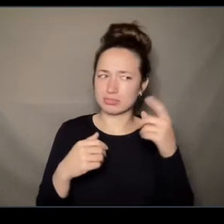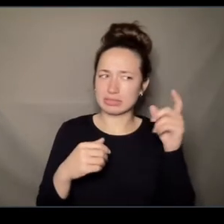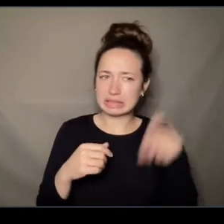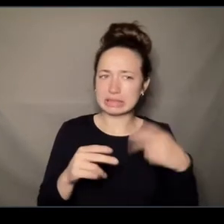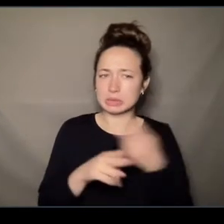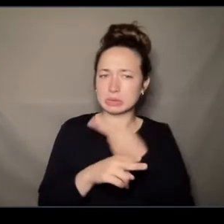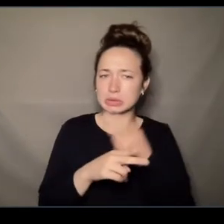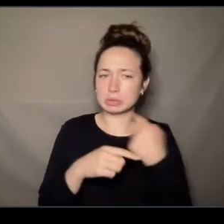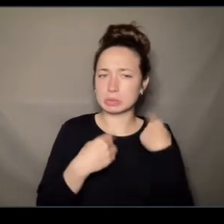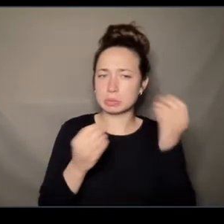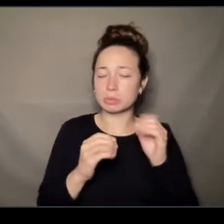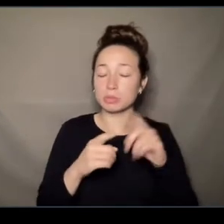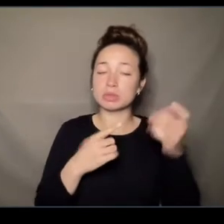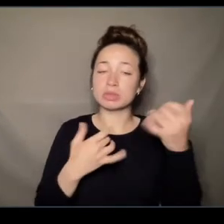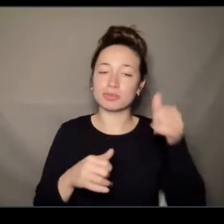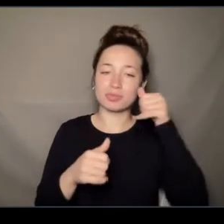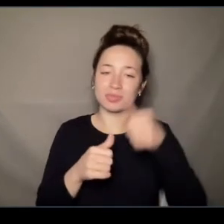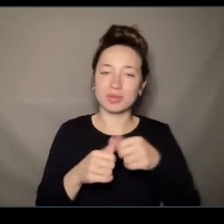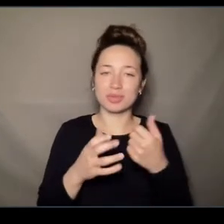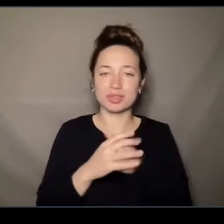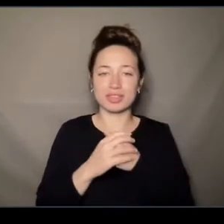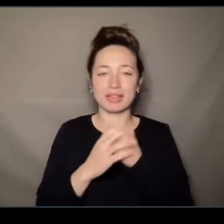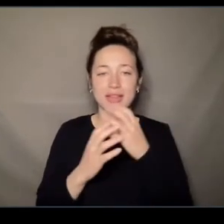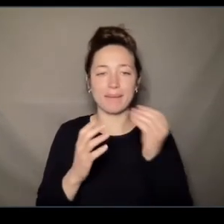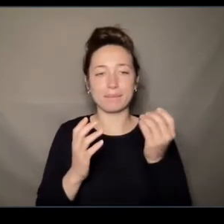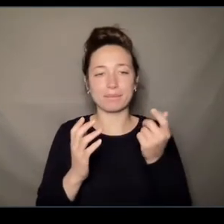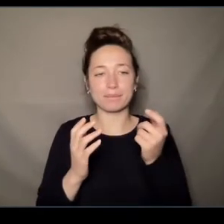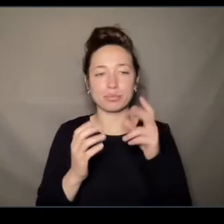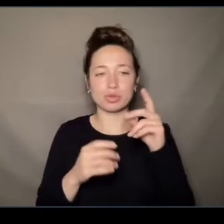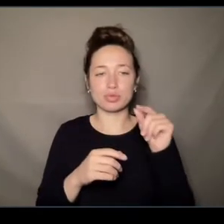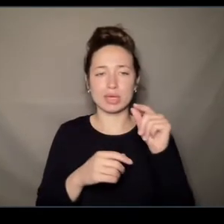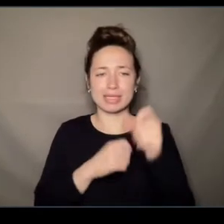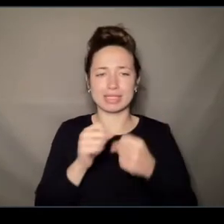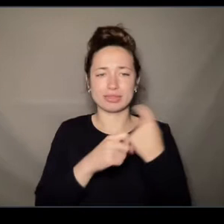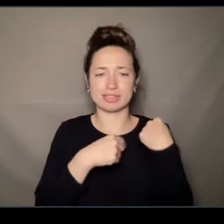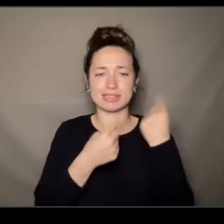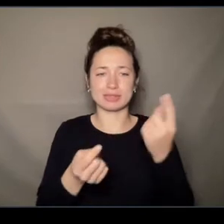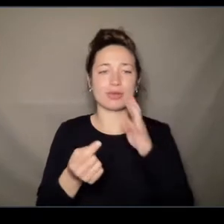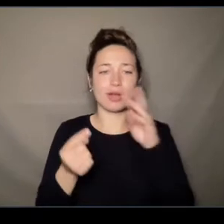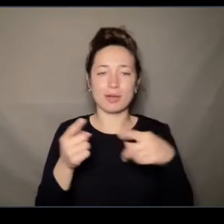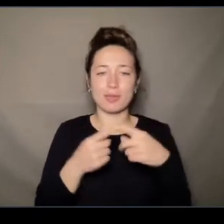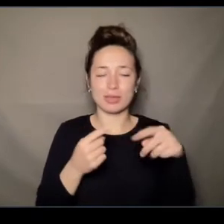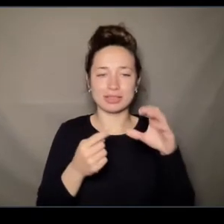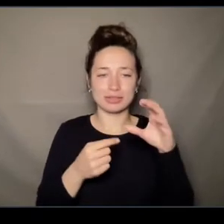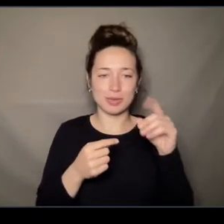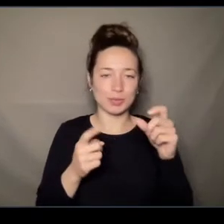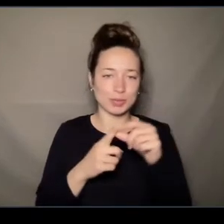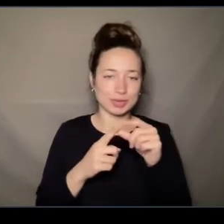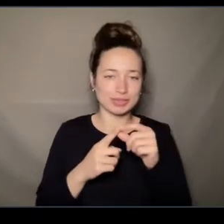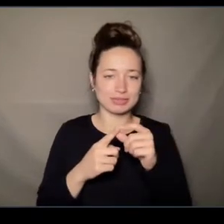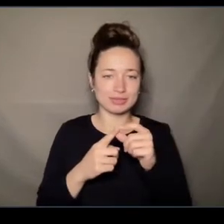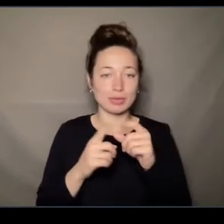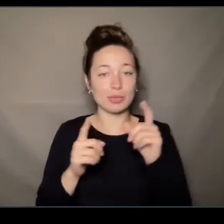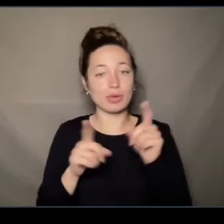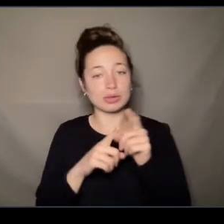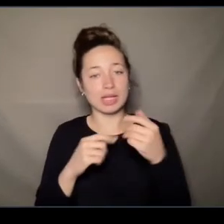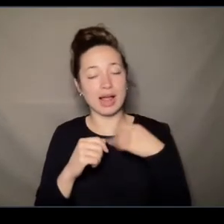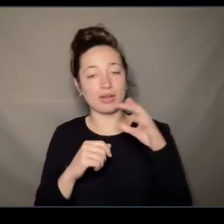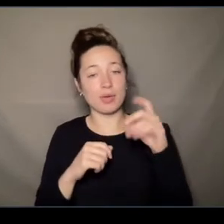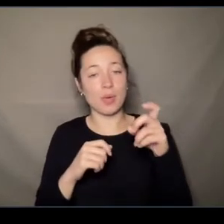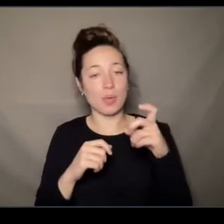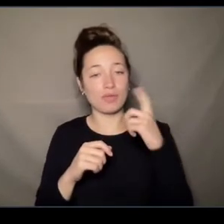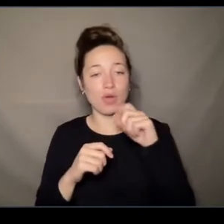it, but they still remember. And it's been 20 years since we taught them those code words. We also had code